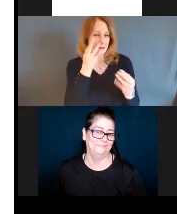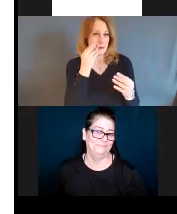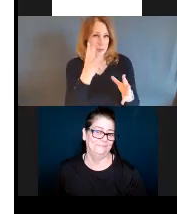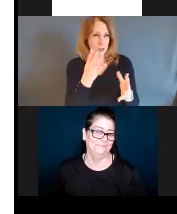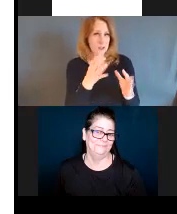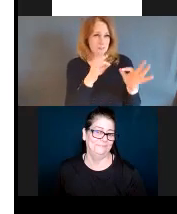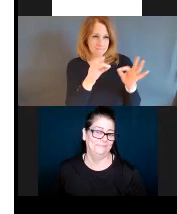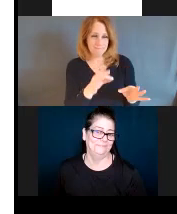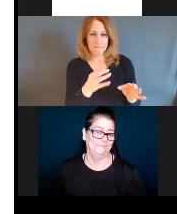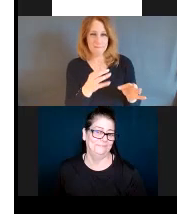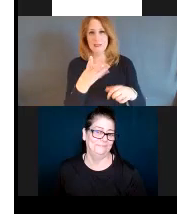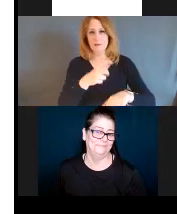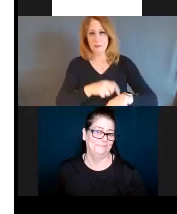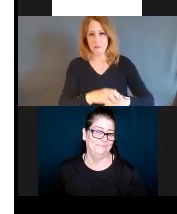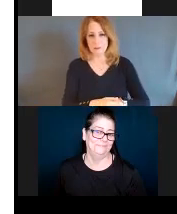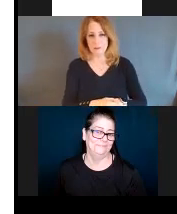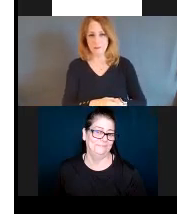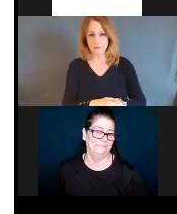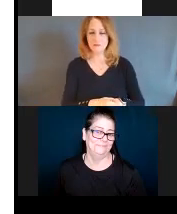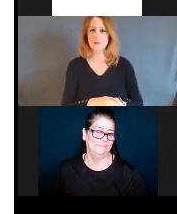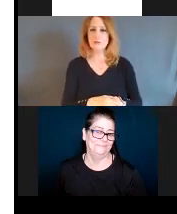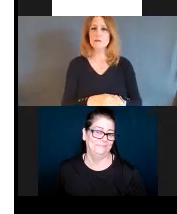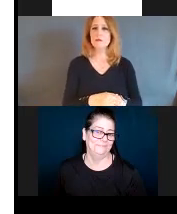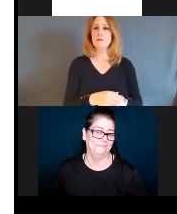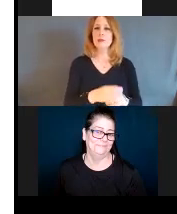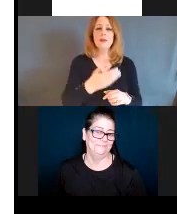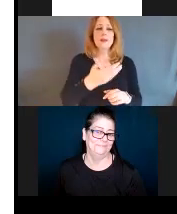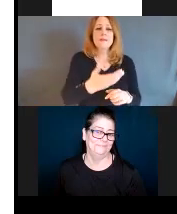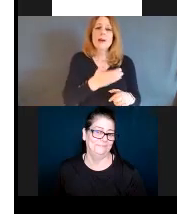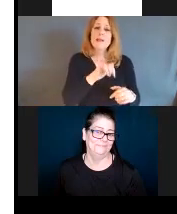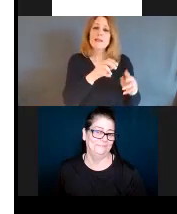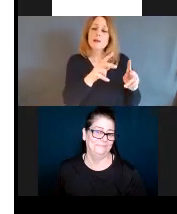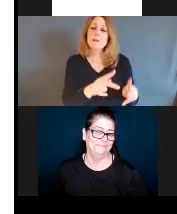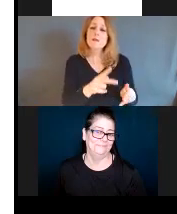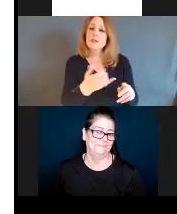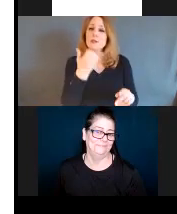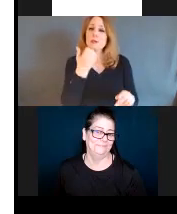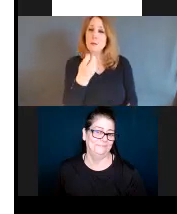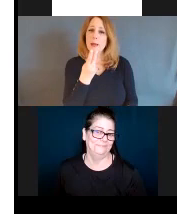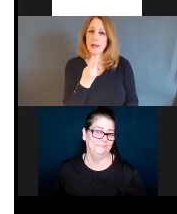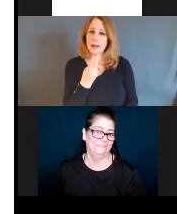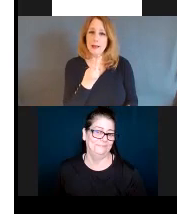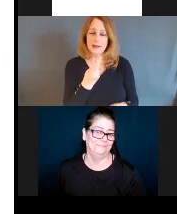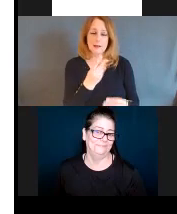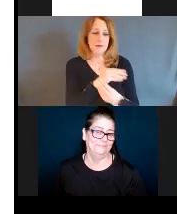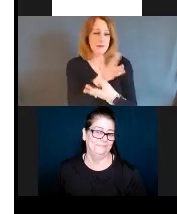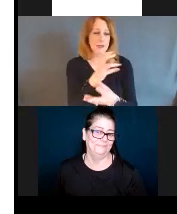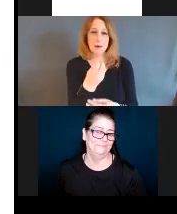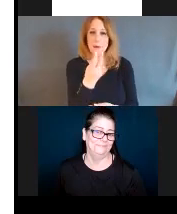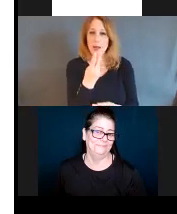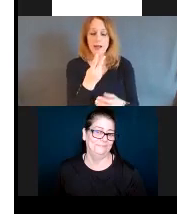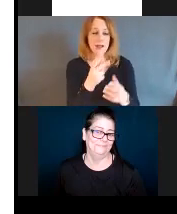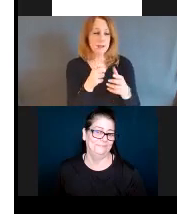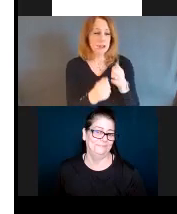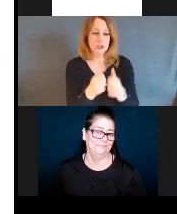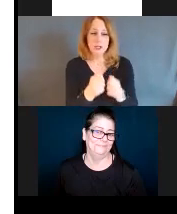service. Like I said a couple slides ago, invite the survivor to call back, to video back, to chat back with